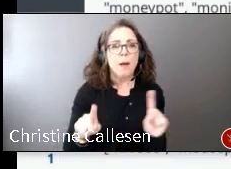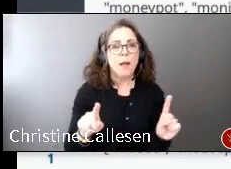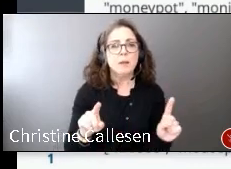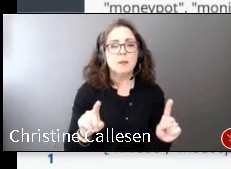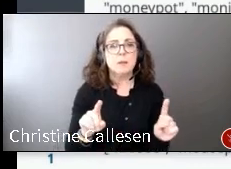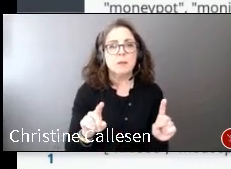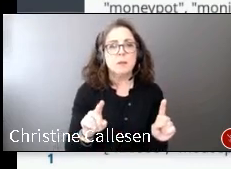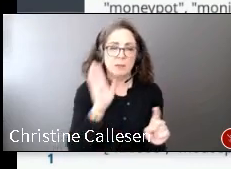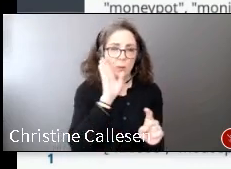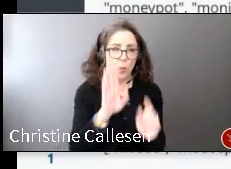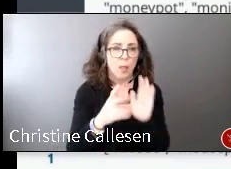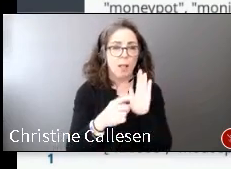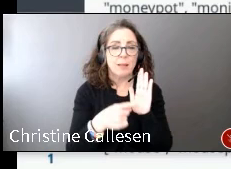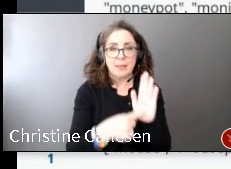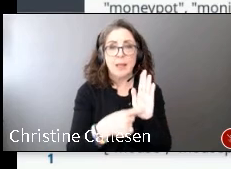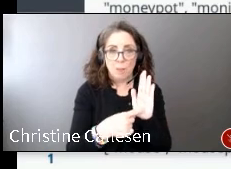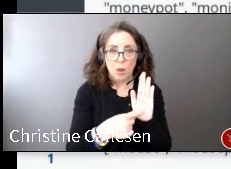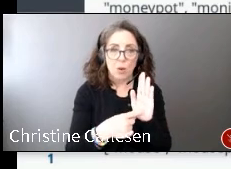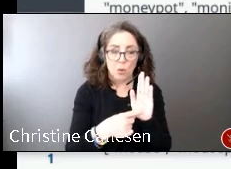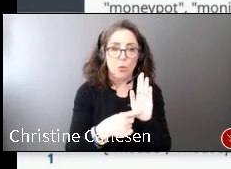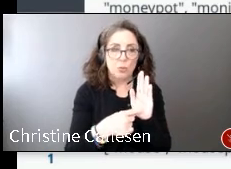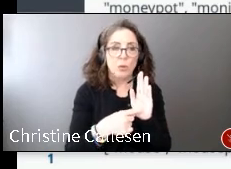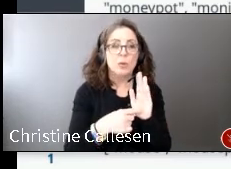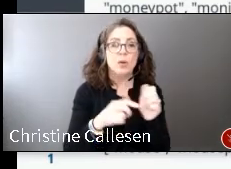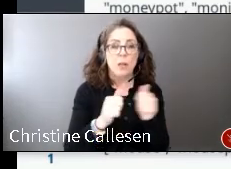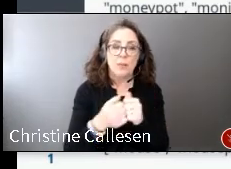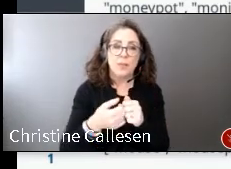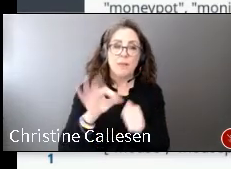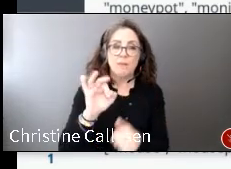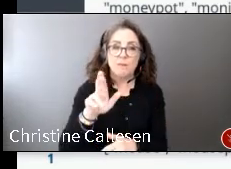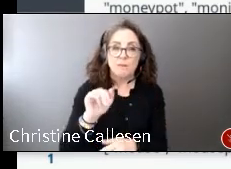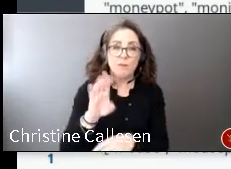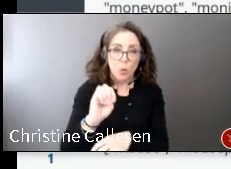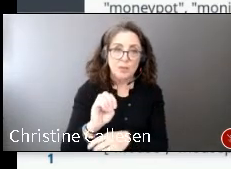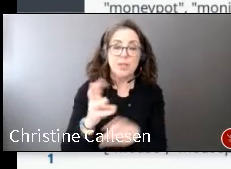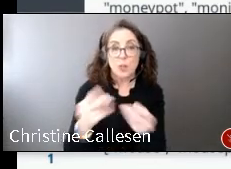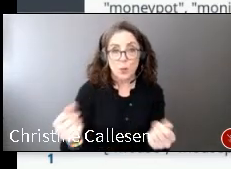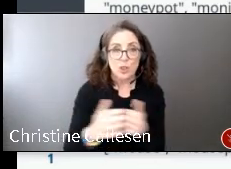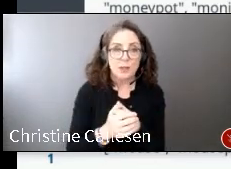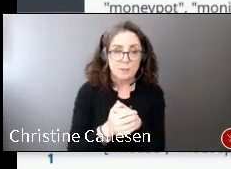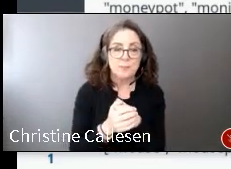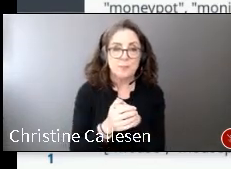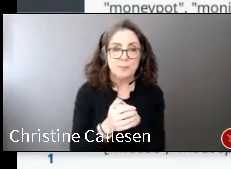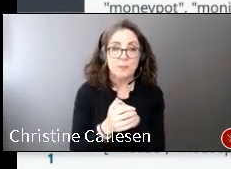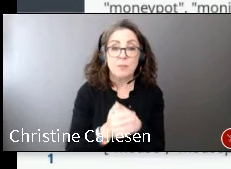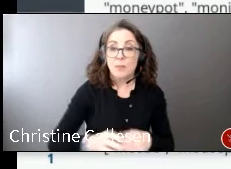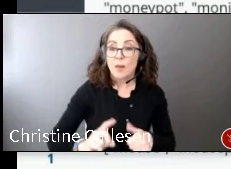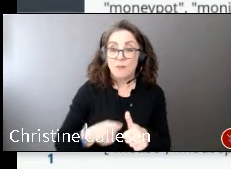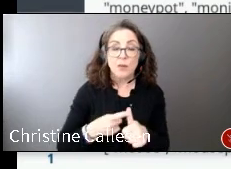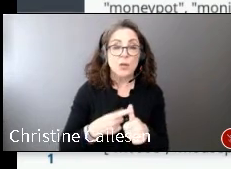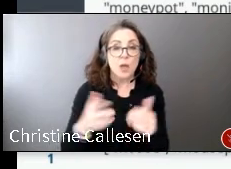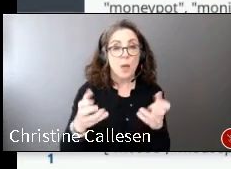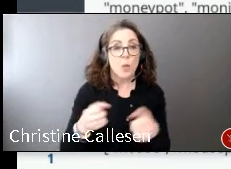just demo the brute force solution here. Okay, so first of all, I want to